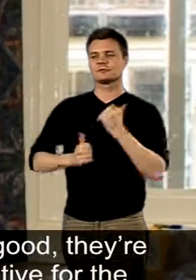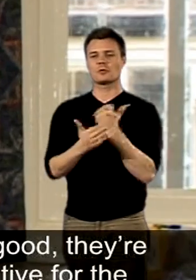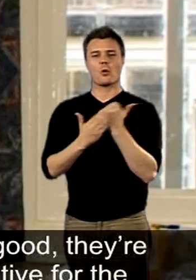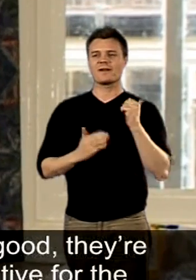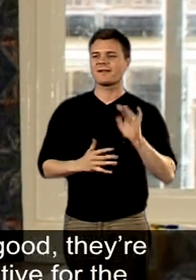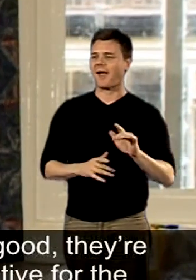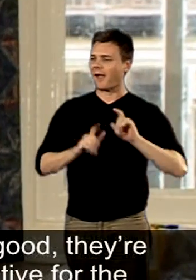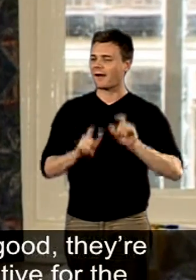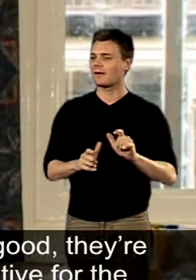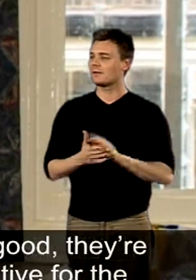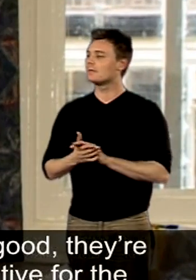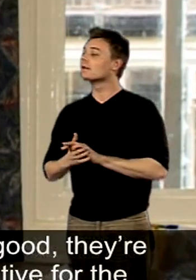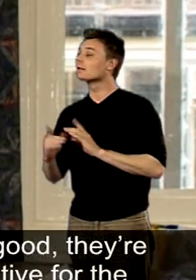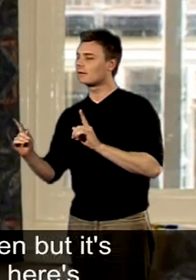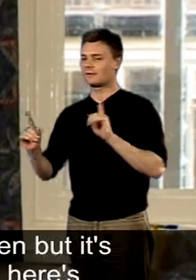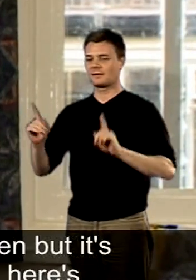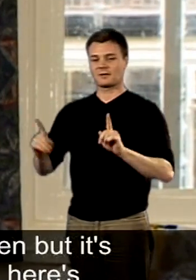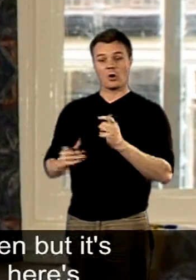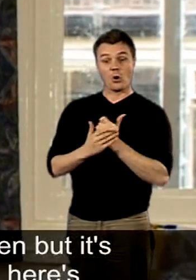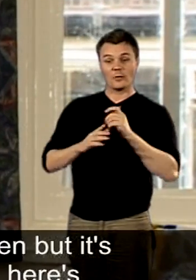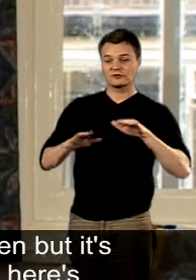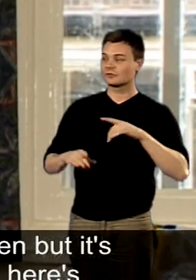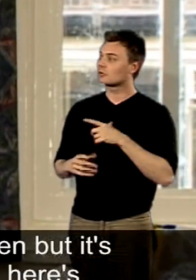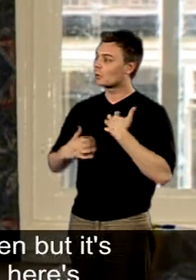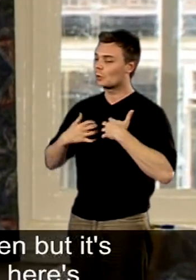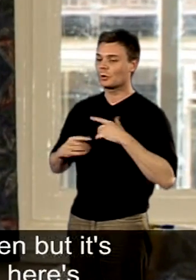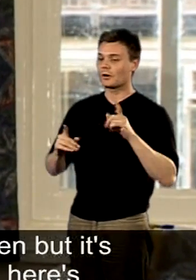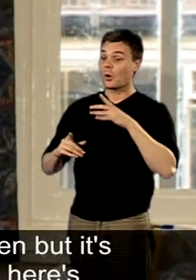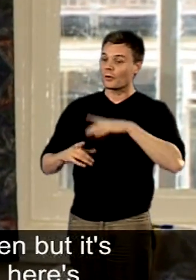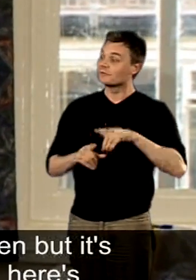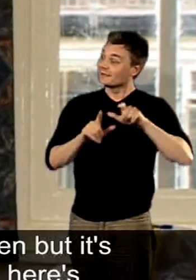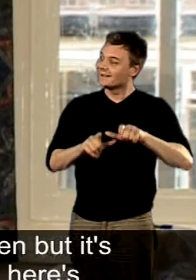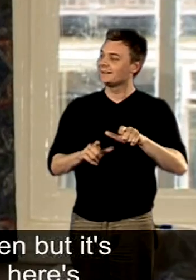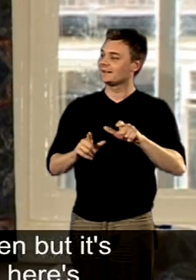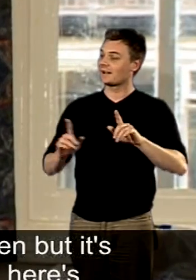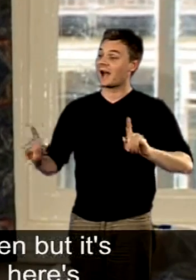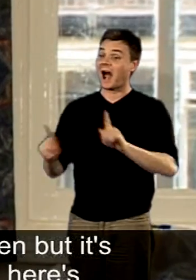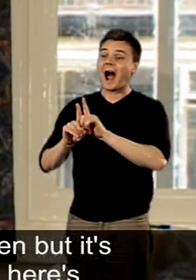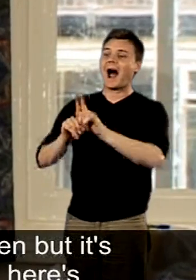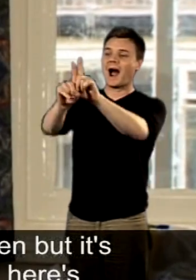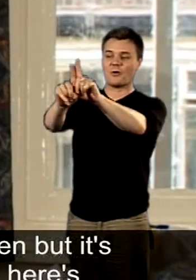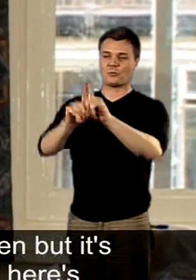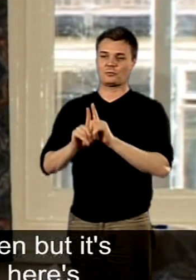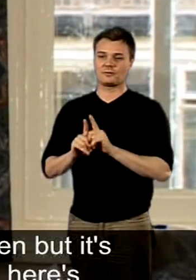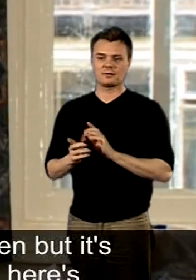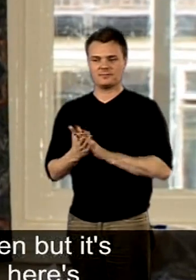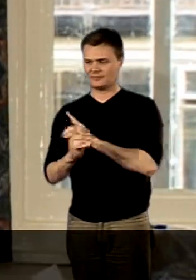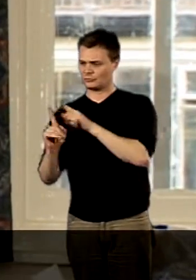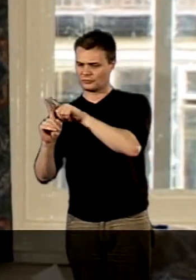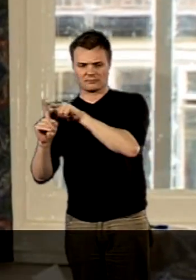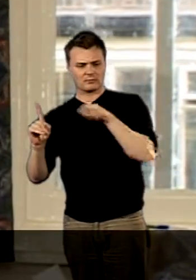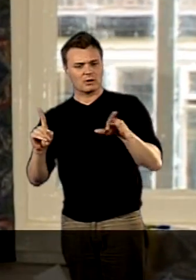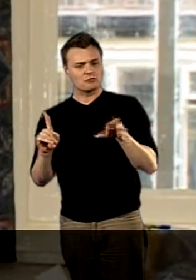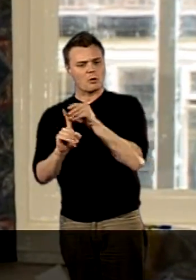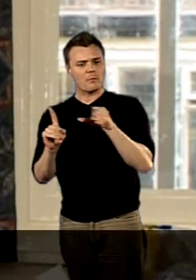have it's a double incentive for the always children to be always children, but it's also that extra role model for them to...